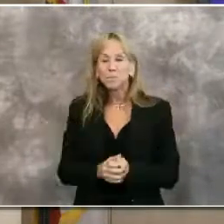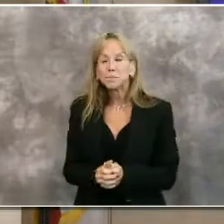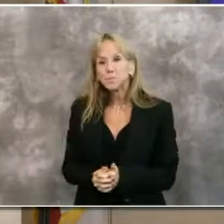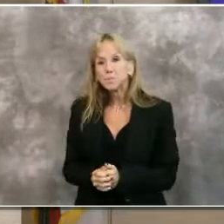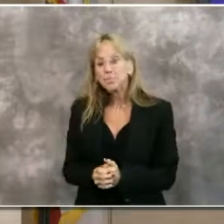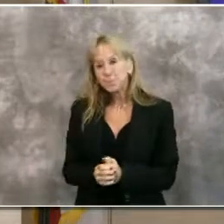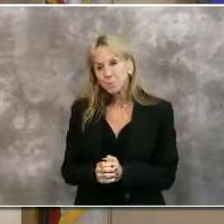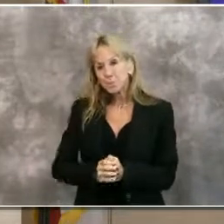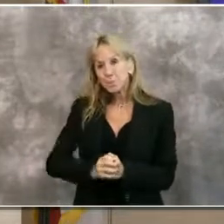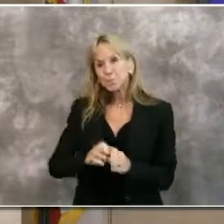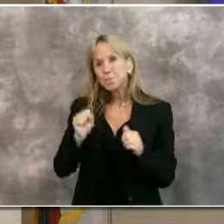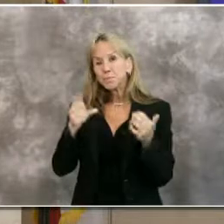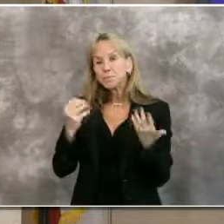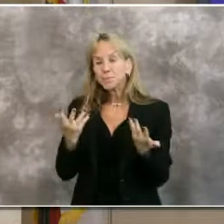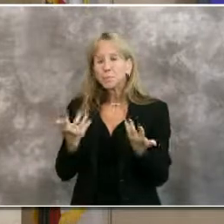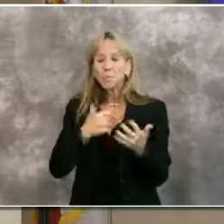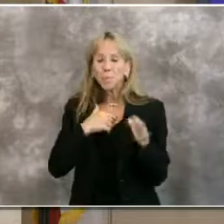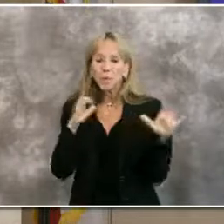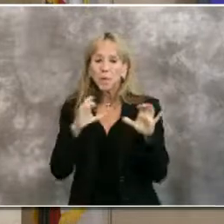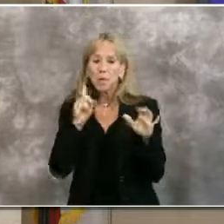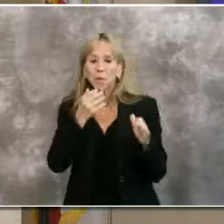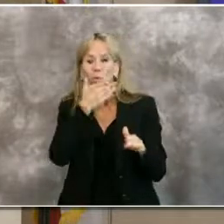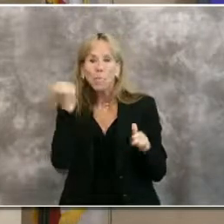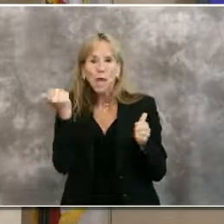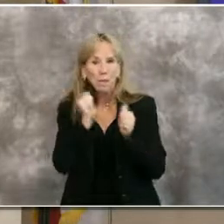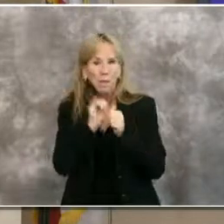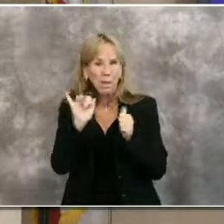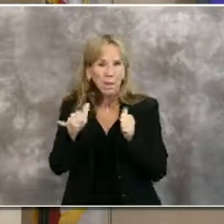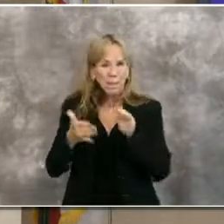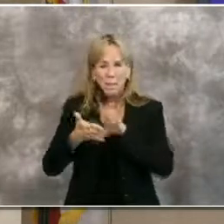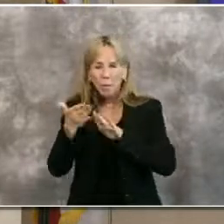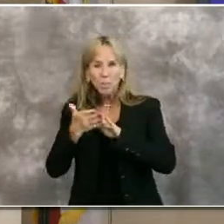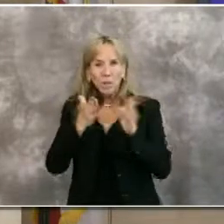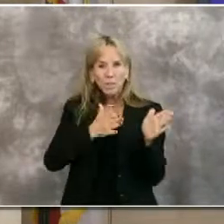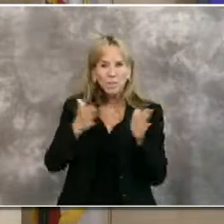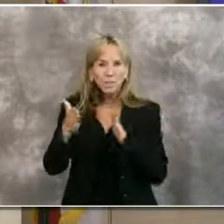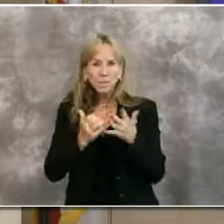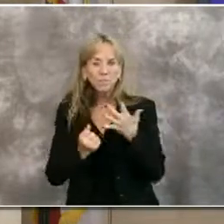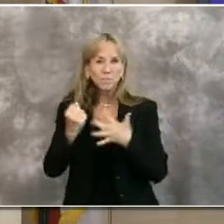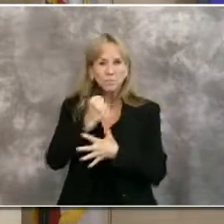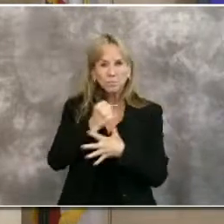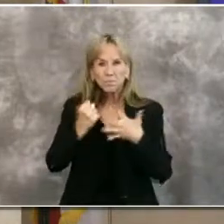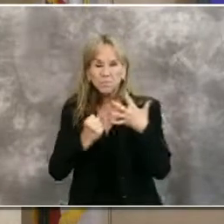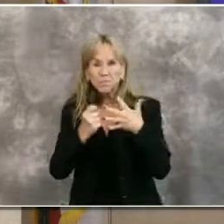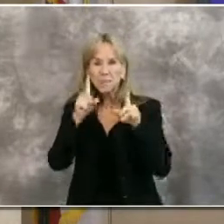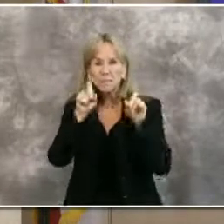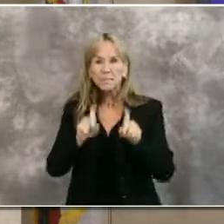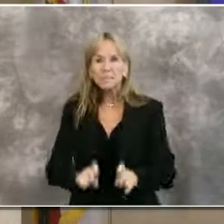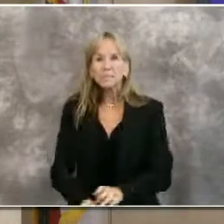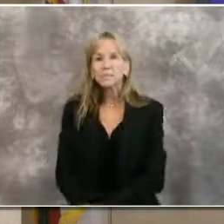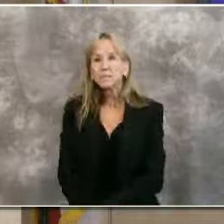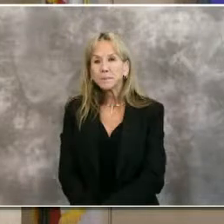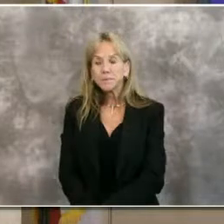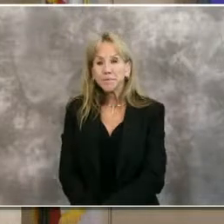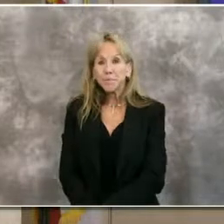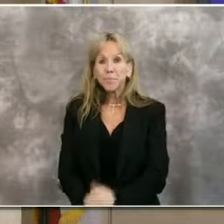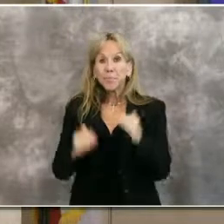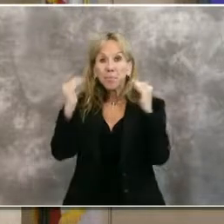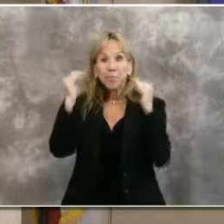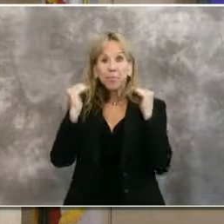like Helix on board and other testing operations coming into effect. Let's go to the next question.